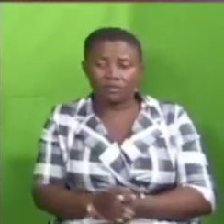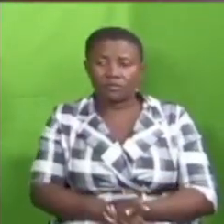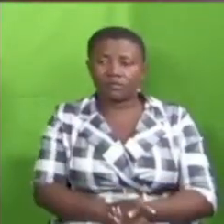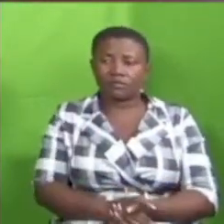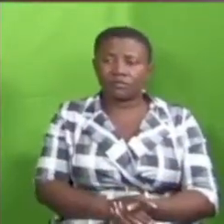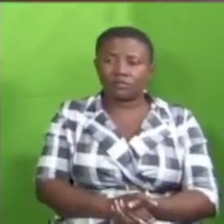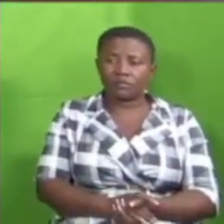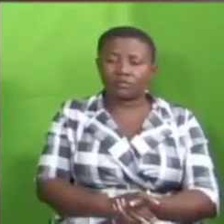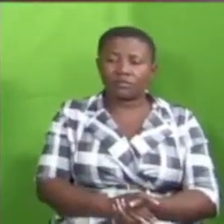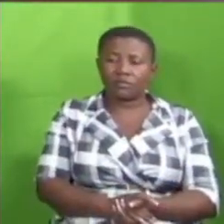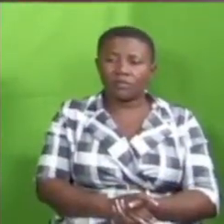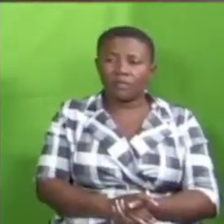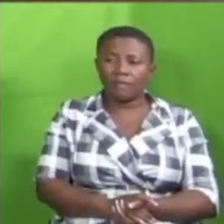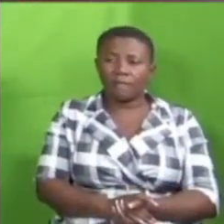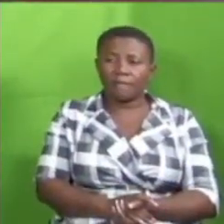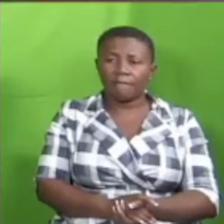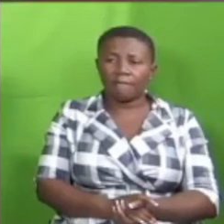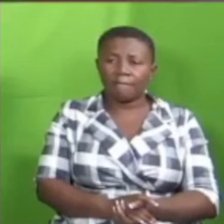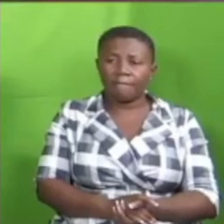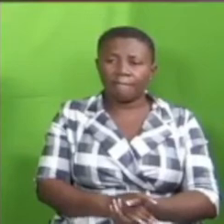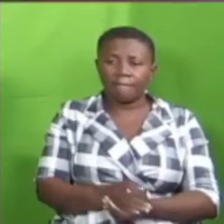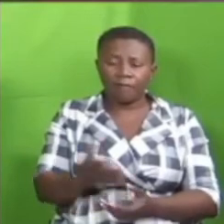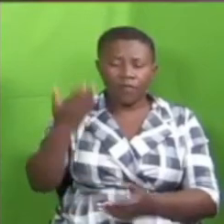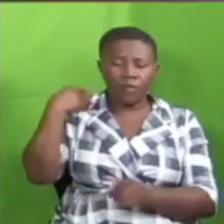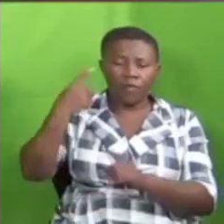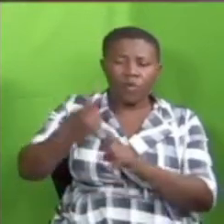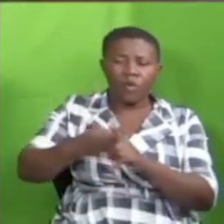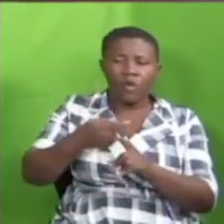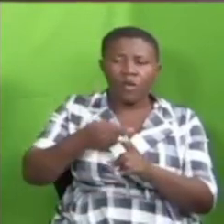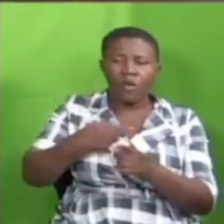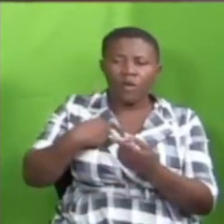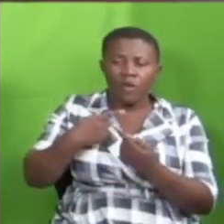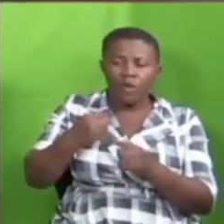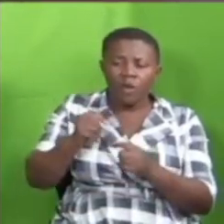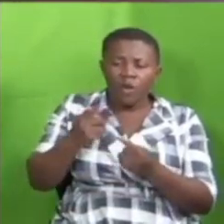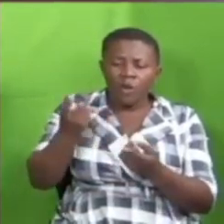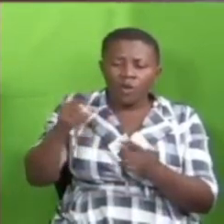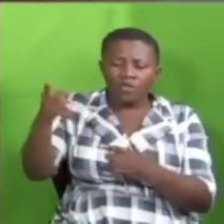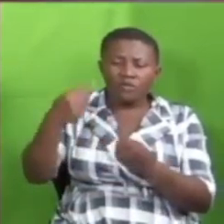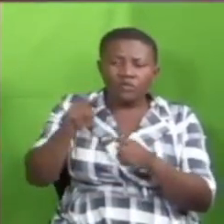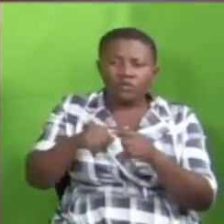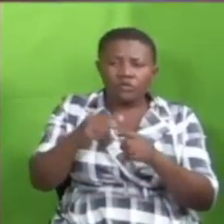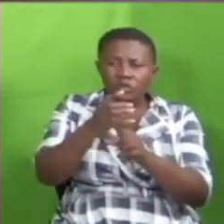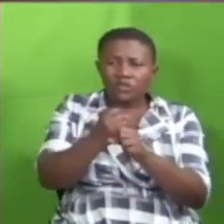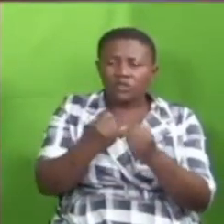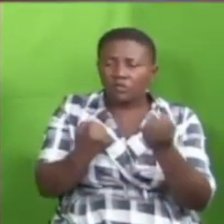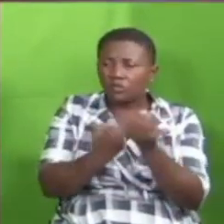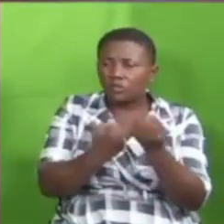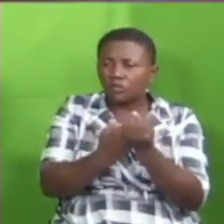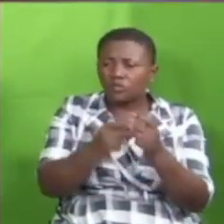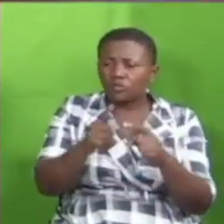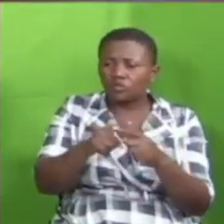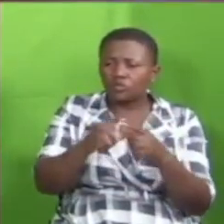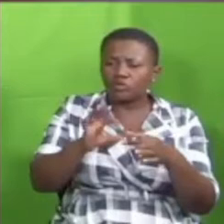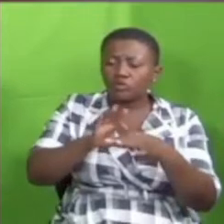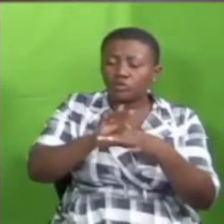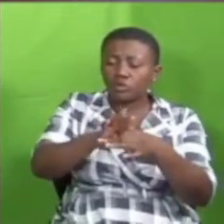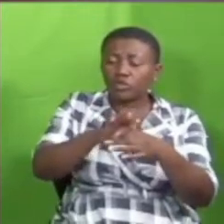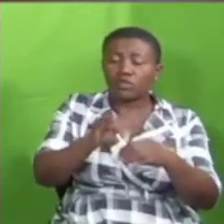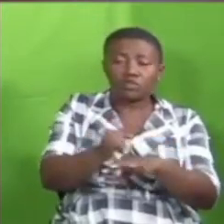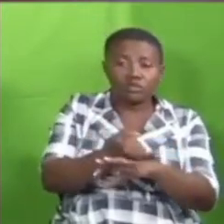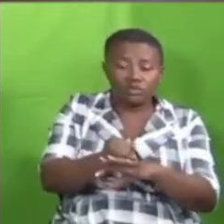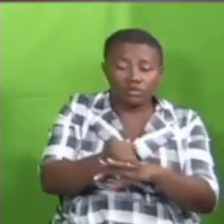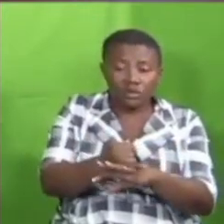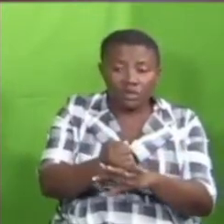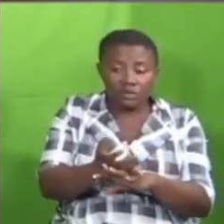the Minister of Finance when he was making efforts to get support from government to go into industrialization. At